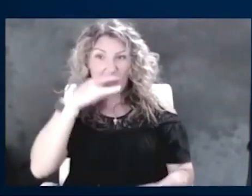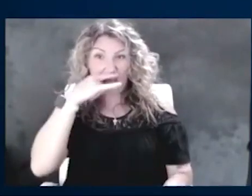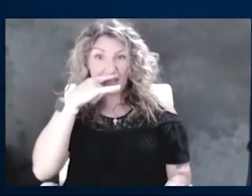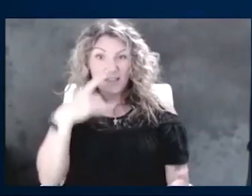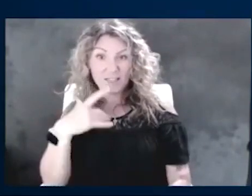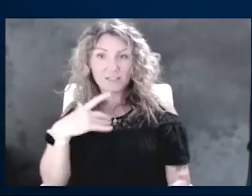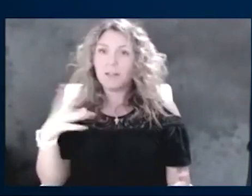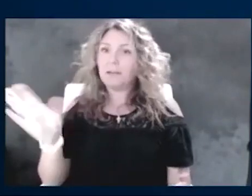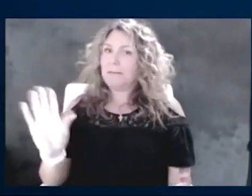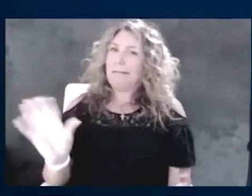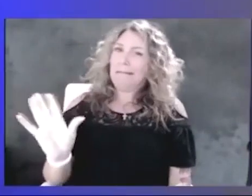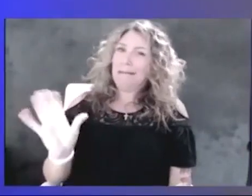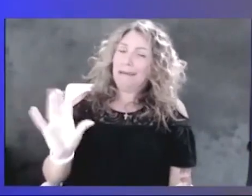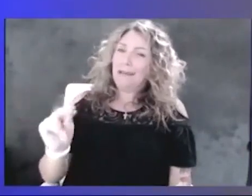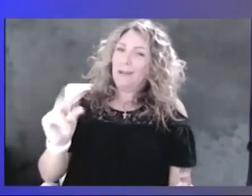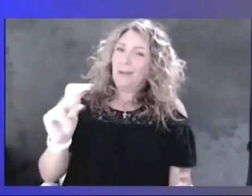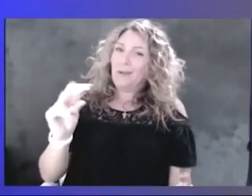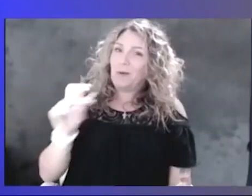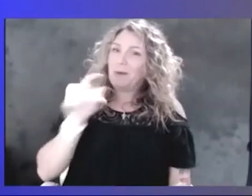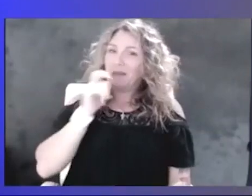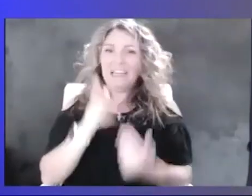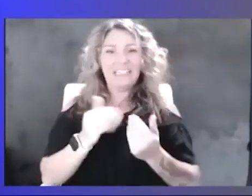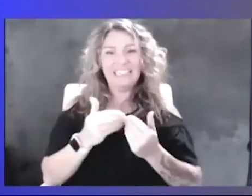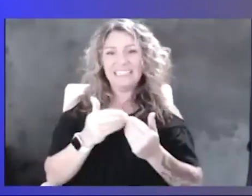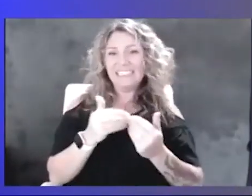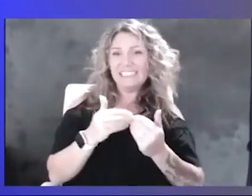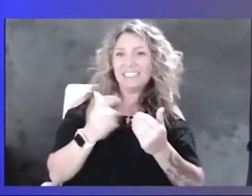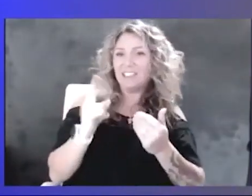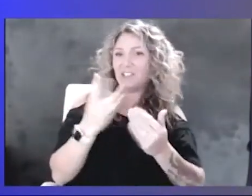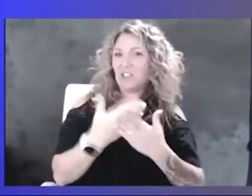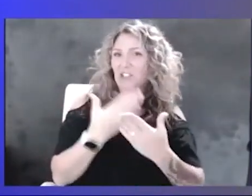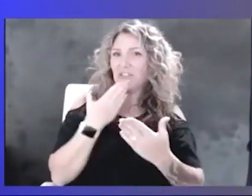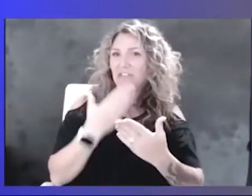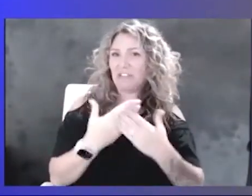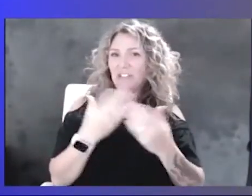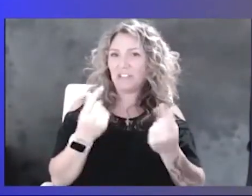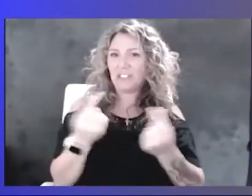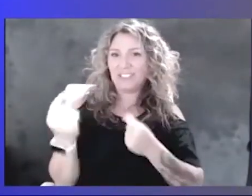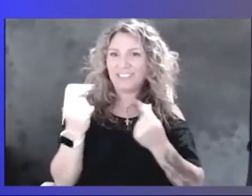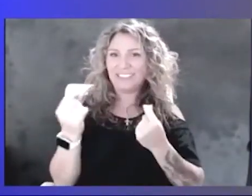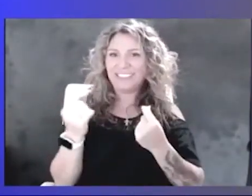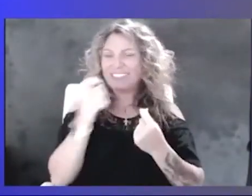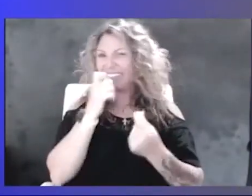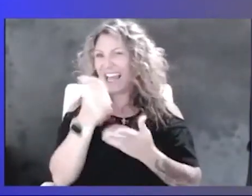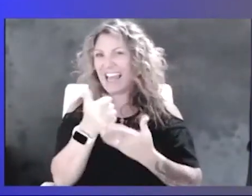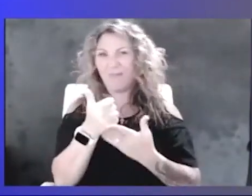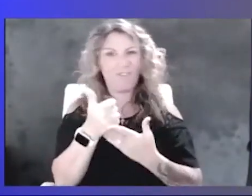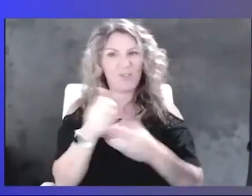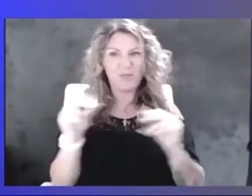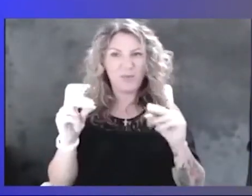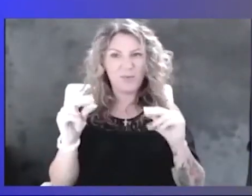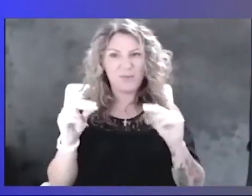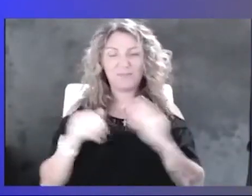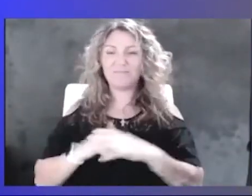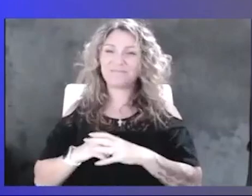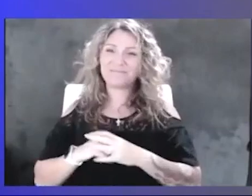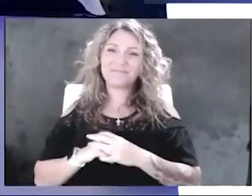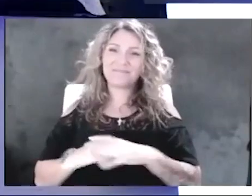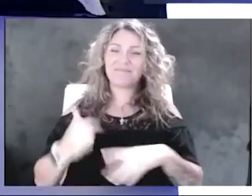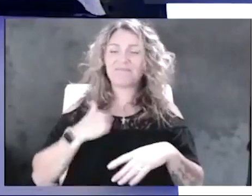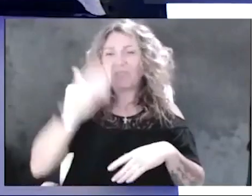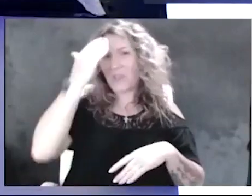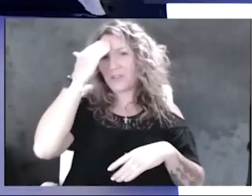Probably not an easy or good thing to do. I wonder if probably not particularly helpful. I'm gonna that idea. I'm not trying to make fun of anybody. I just